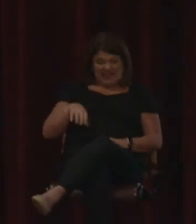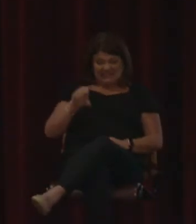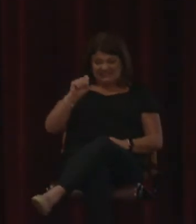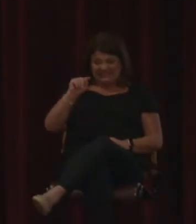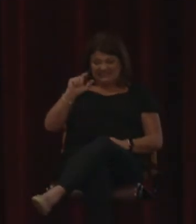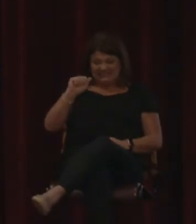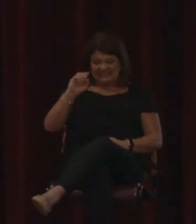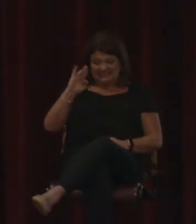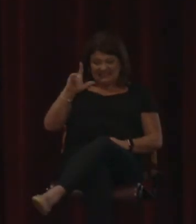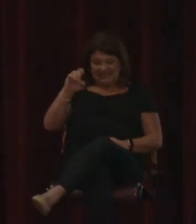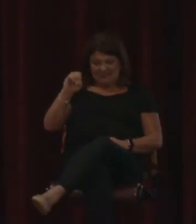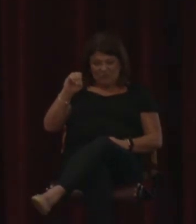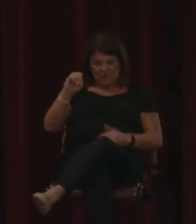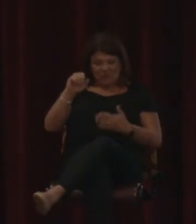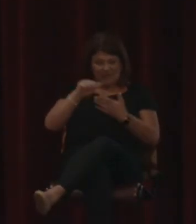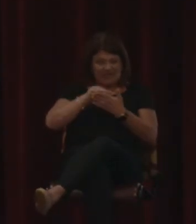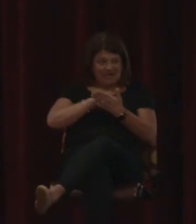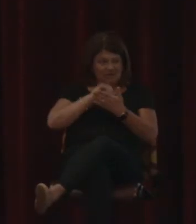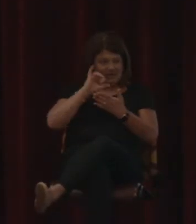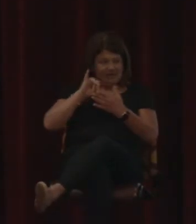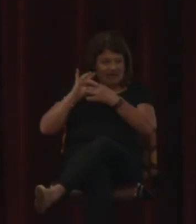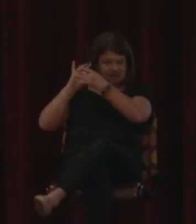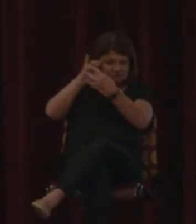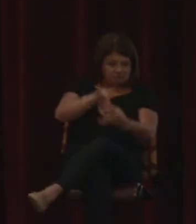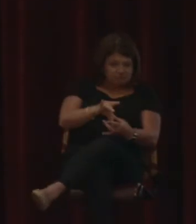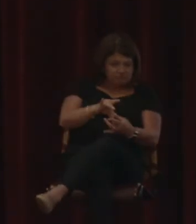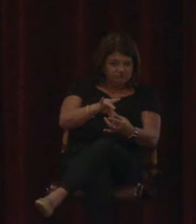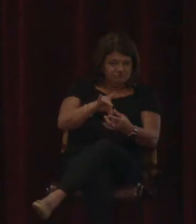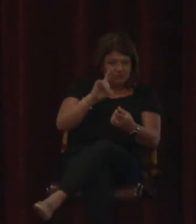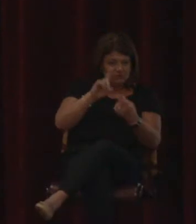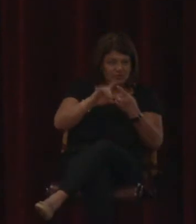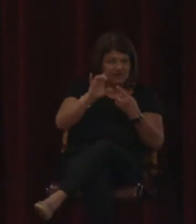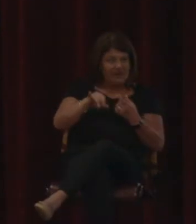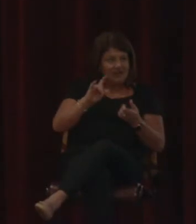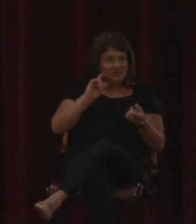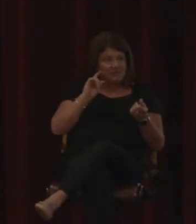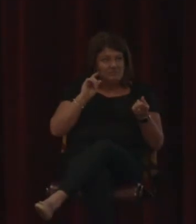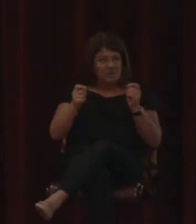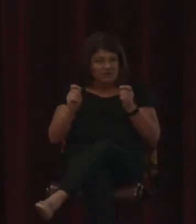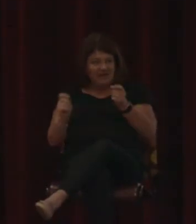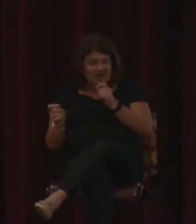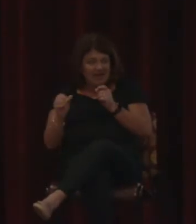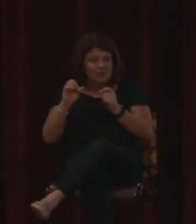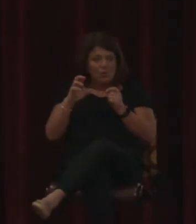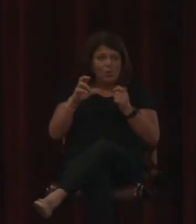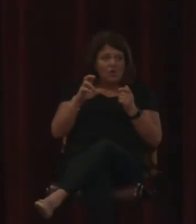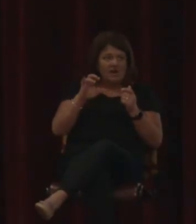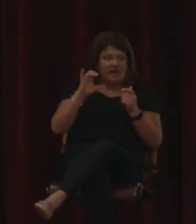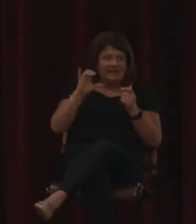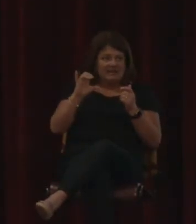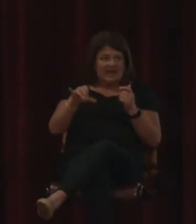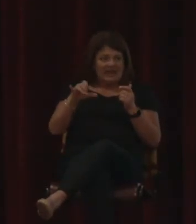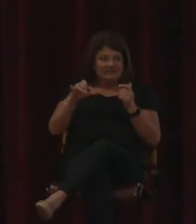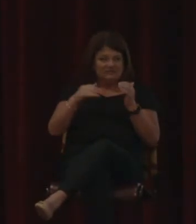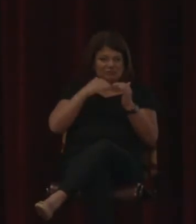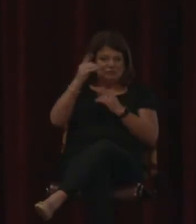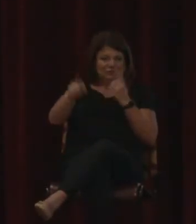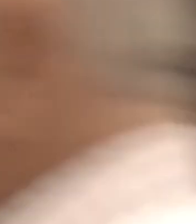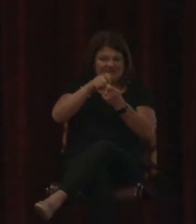count towards those? It should under the modified adjusted gross income, or is that too specific of a